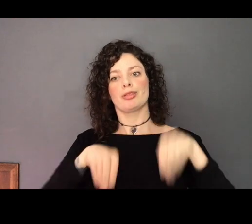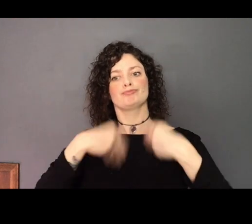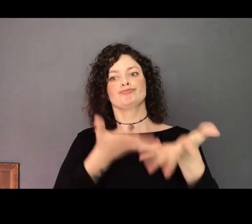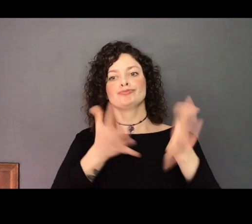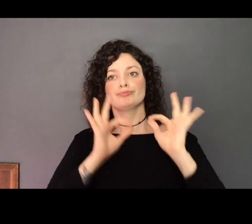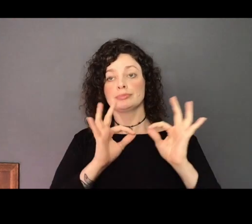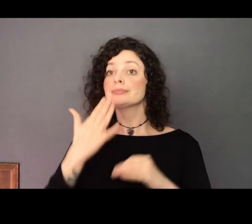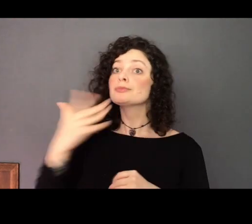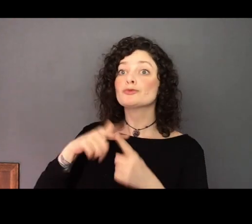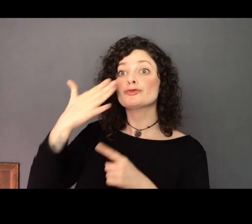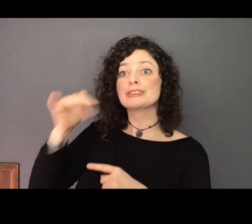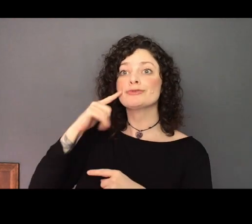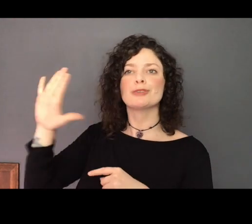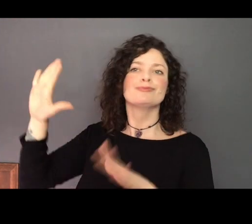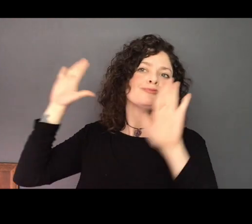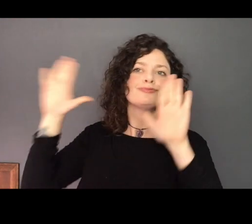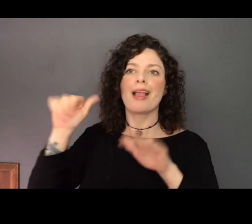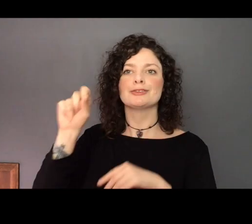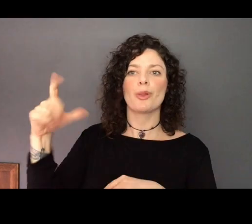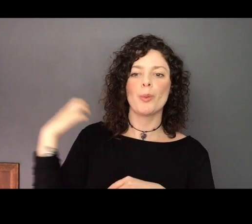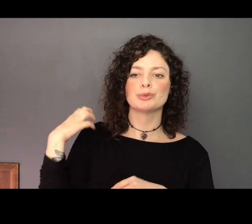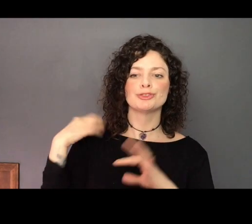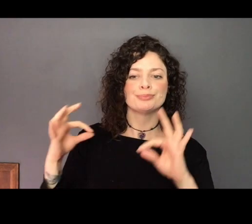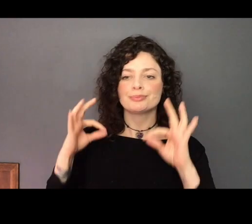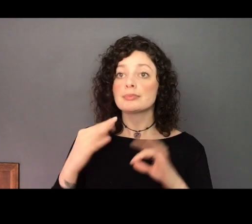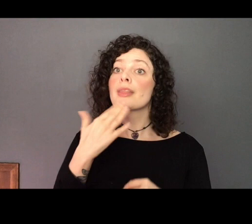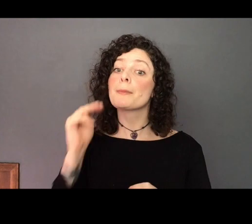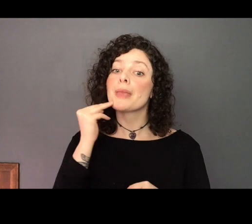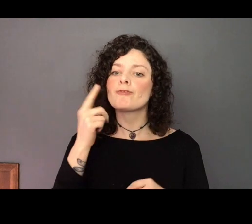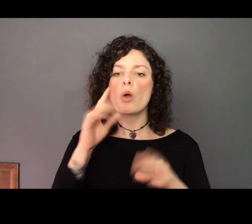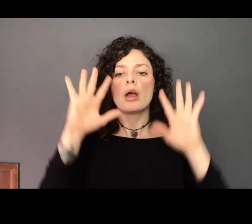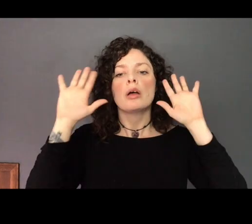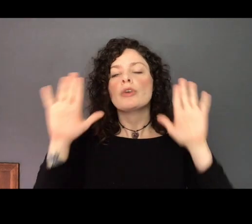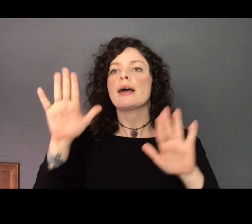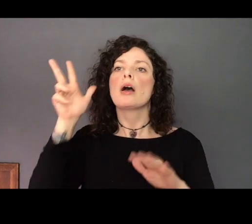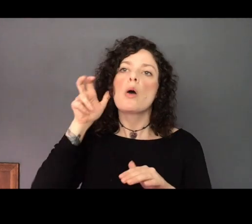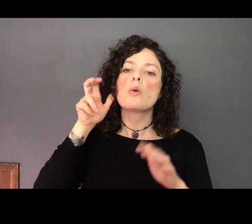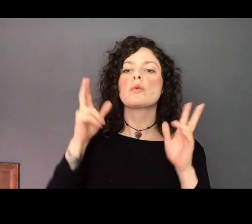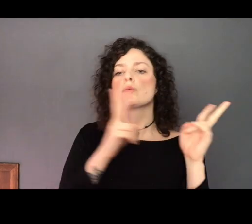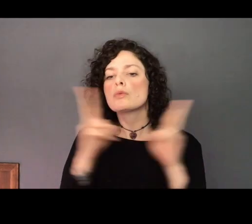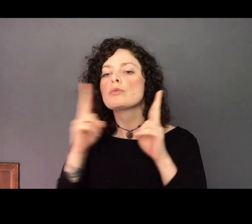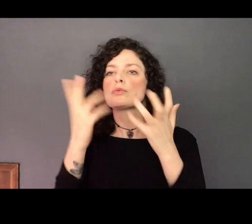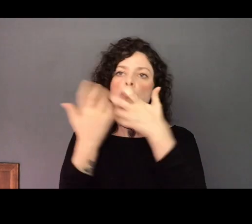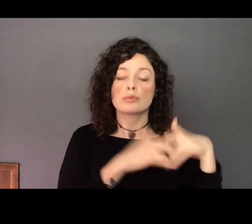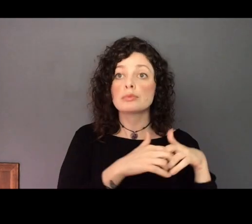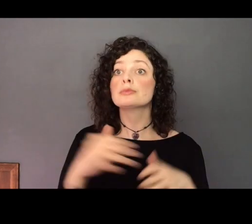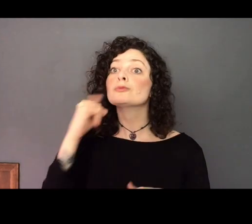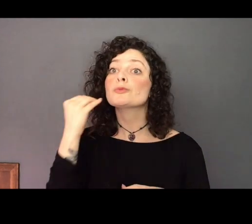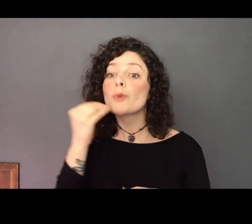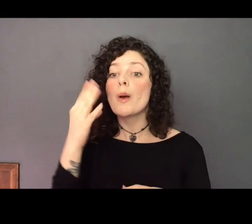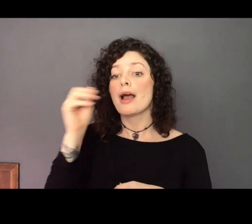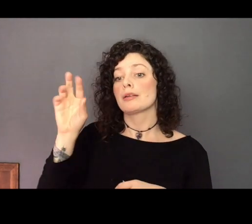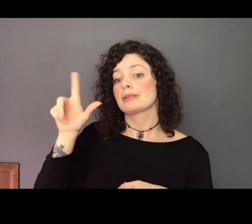Thank you to Christina Marie for being a wonderful ASL coach. Thank you to Mike Welch for tackling audio mixing and video production. Thank you to Jeannette